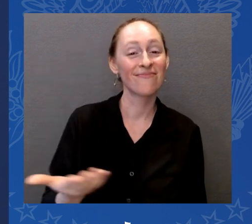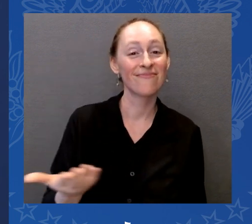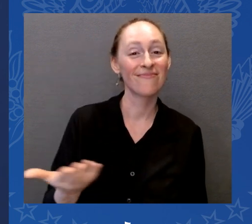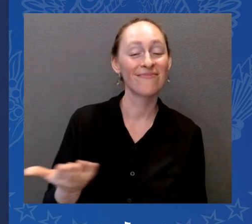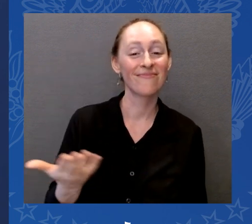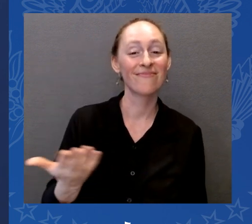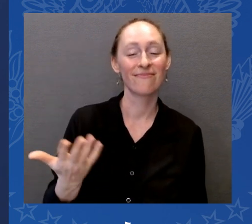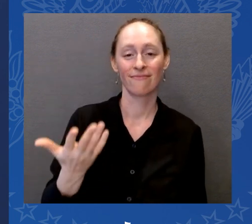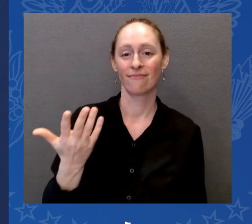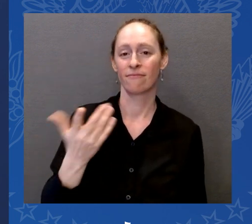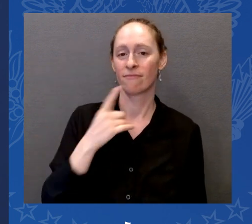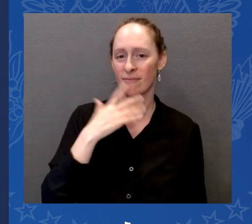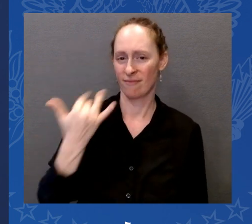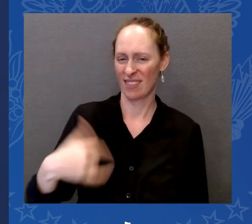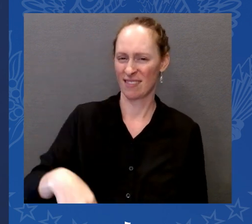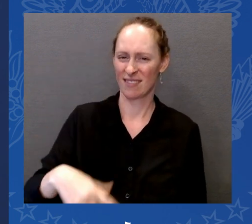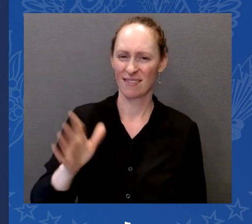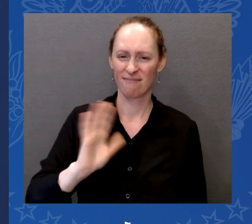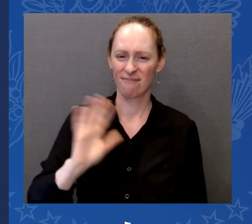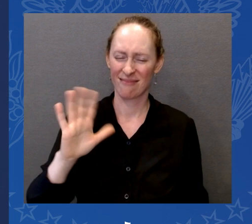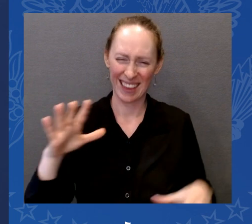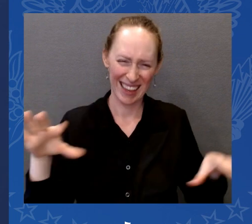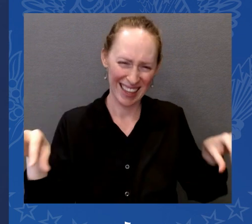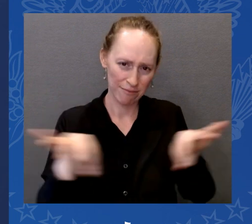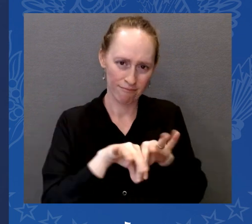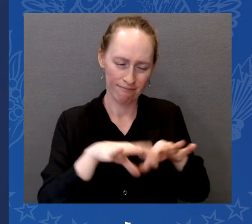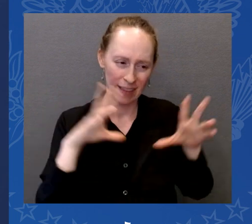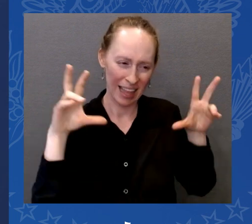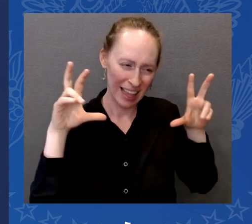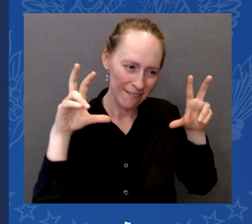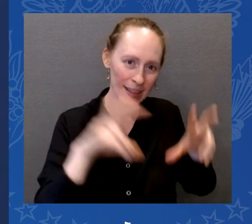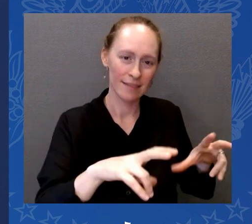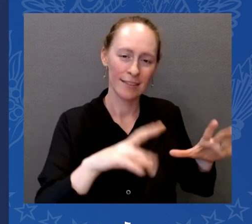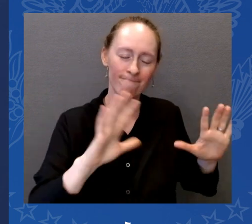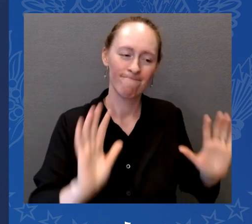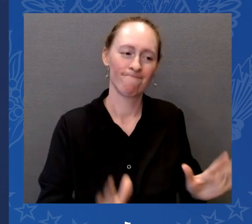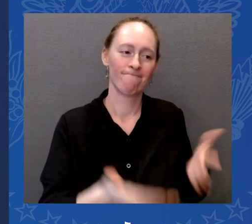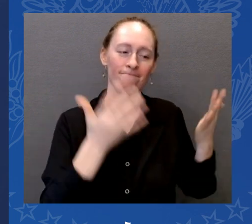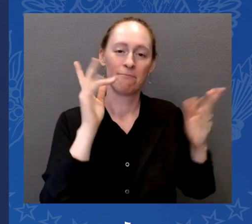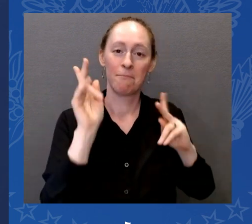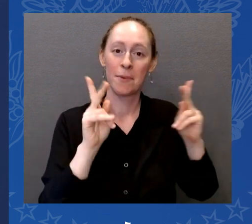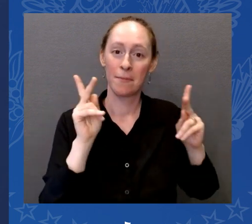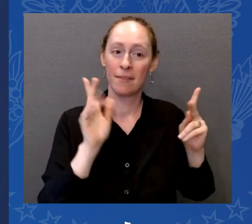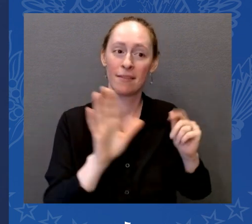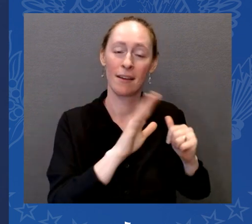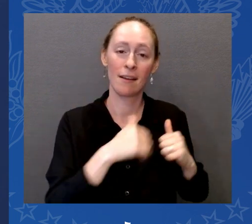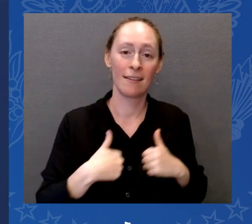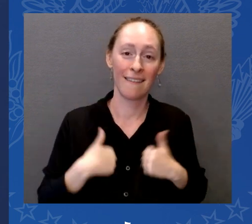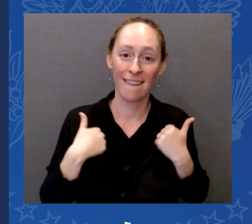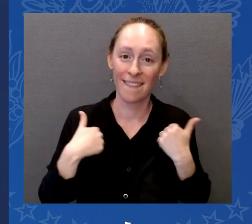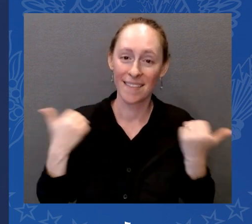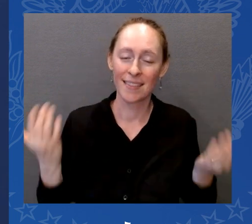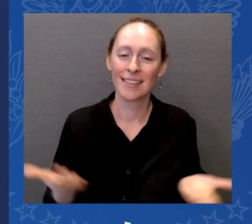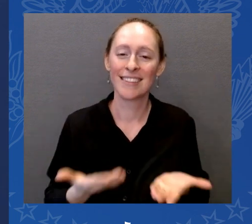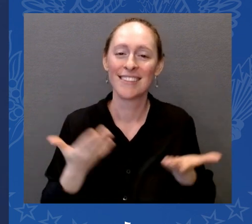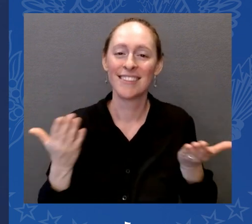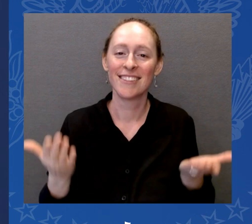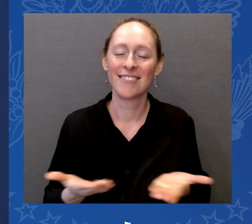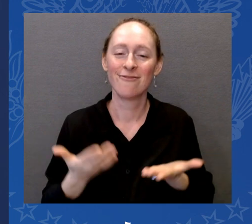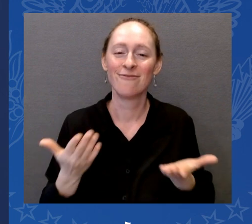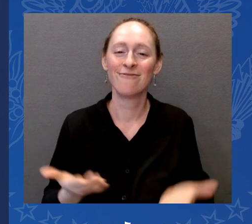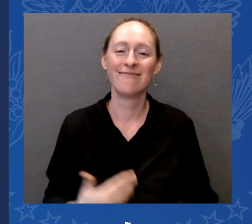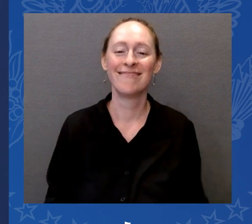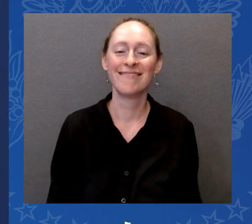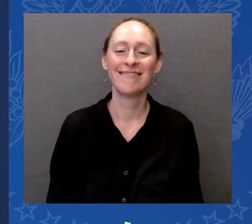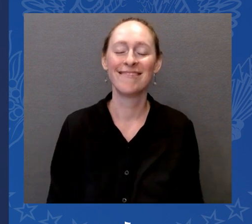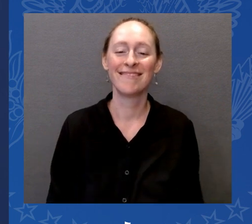One of the most significant investments in American history. And it's going to ensure that the future is made